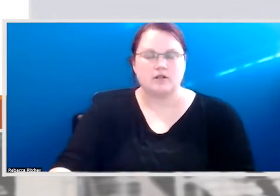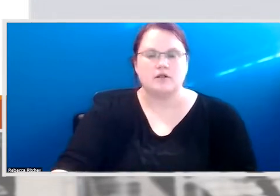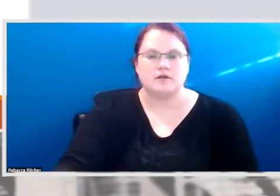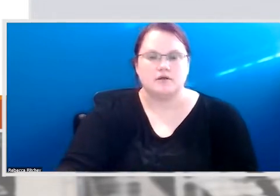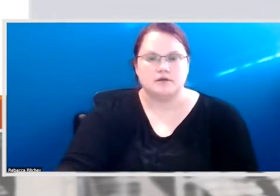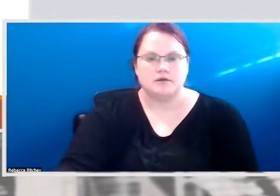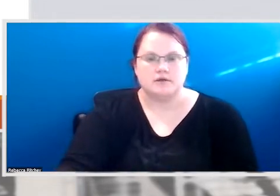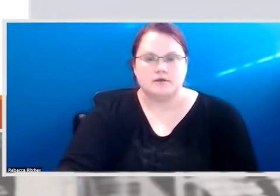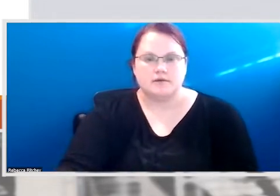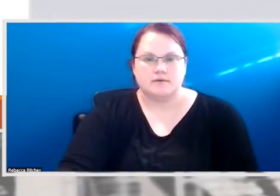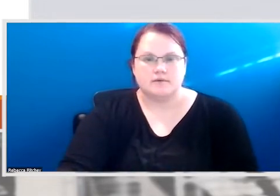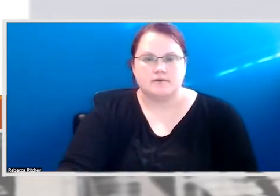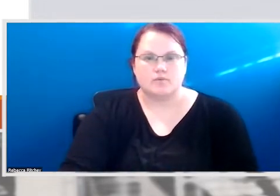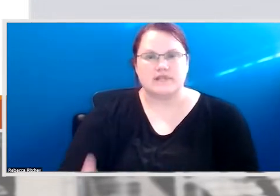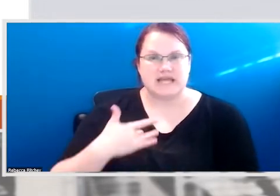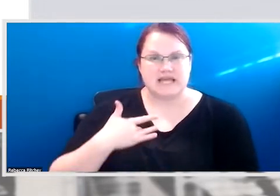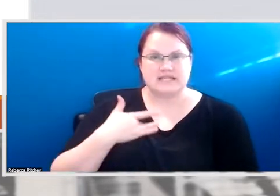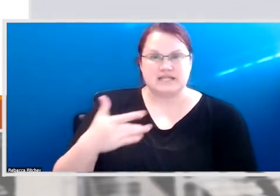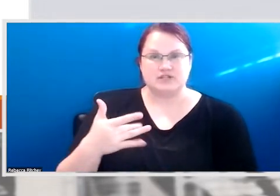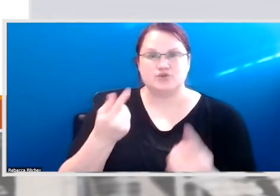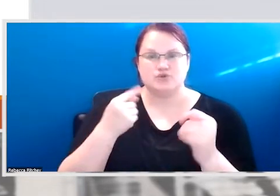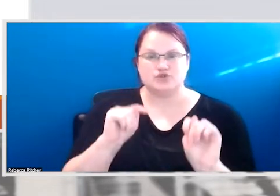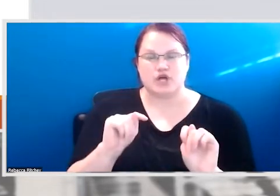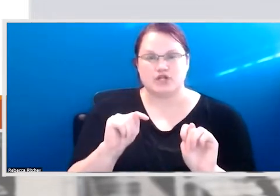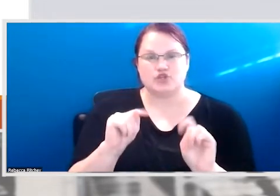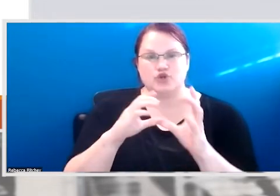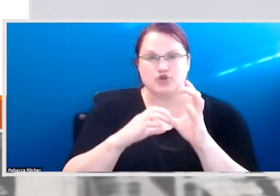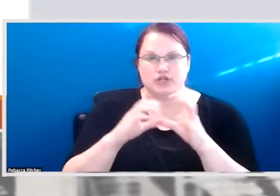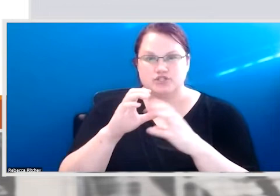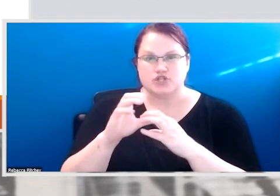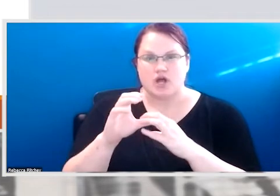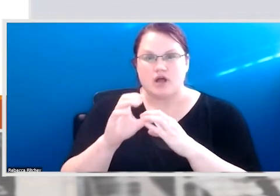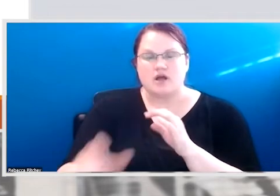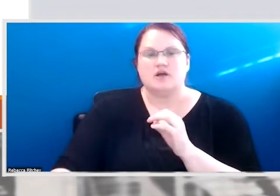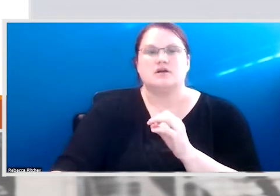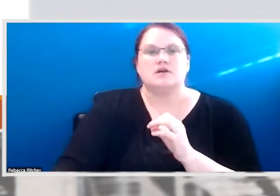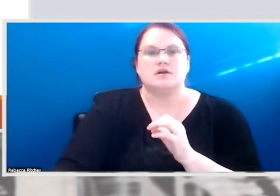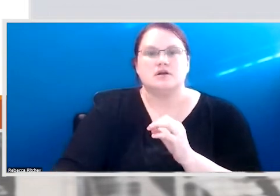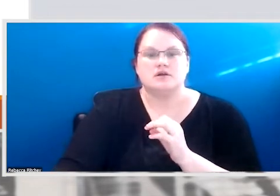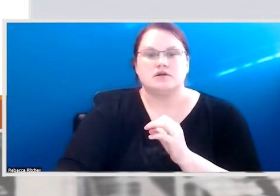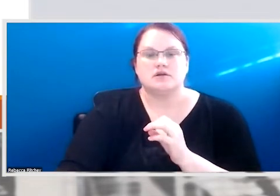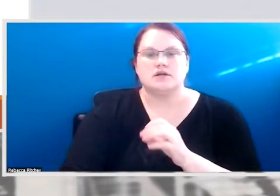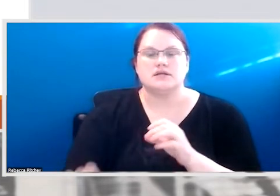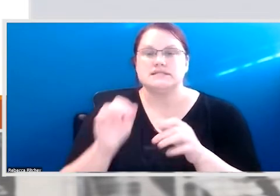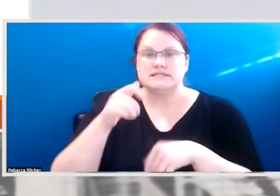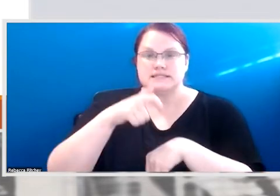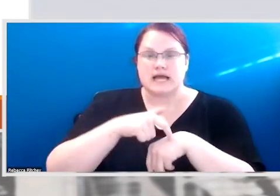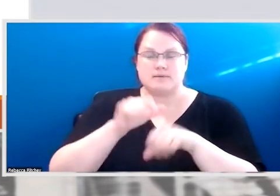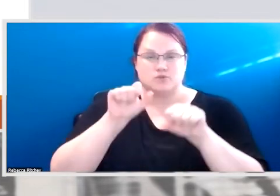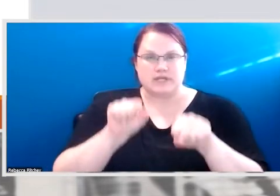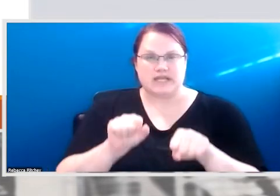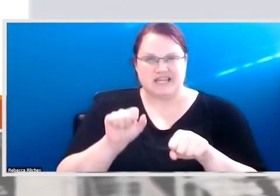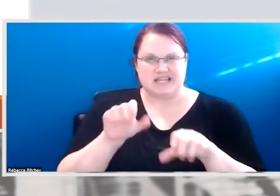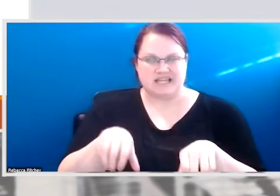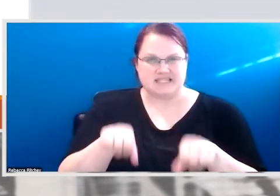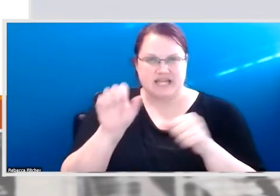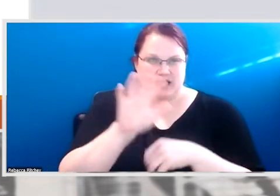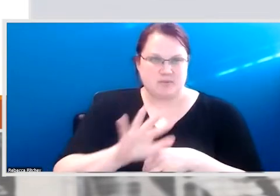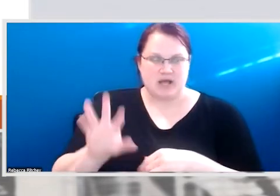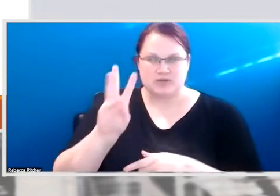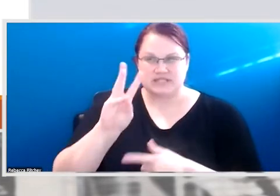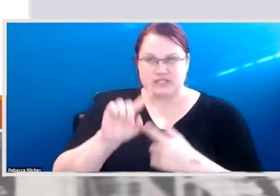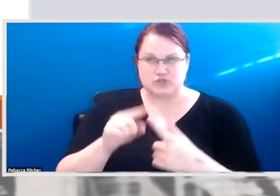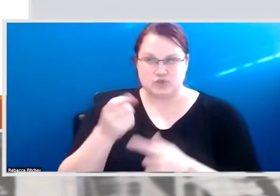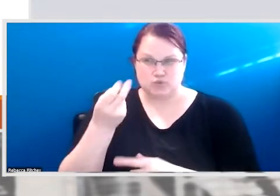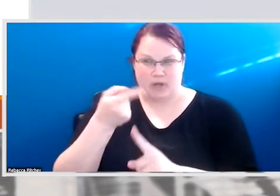with the intent on trying to construct, as in a reasonable time frame when we can. And that minor construction generally can take anywhere from 6 to 12